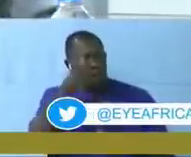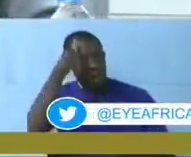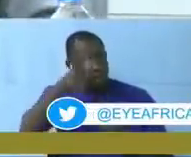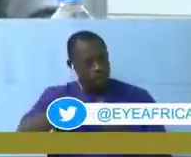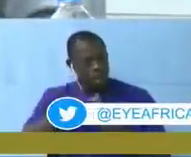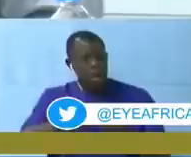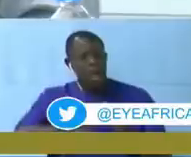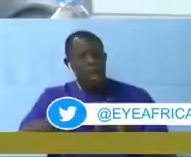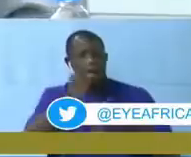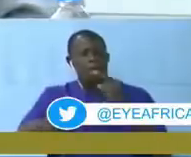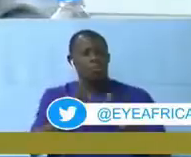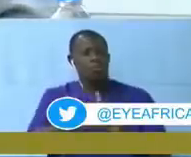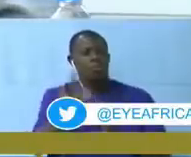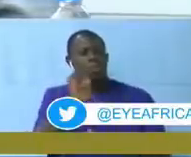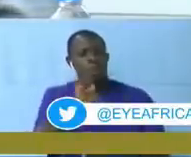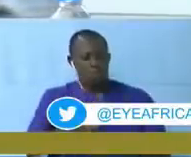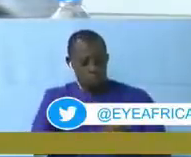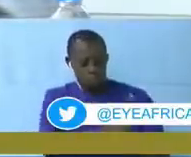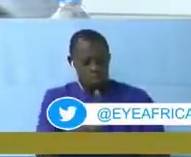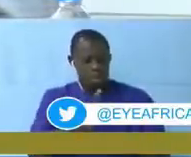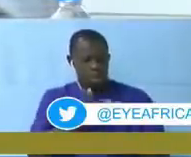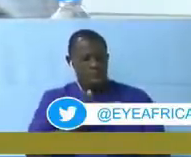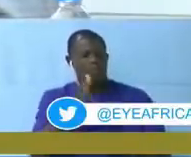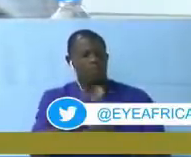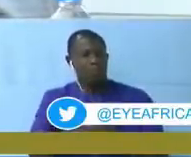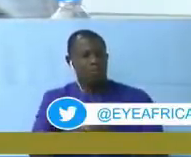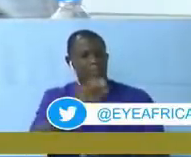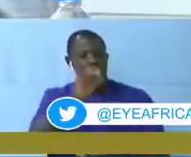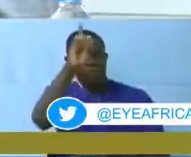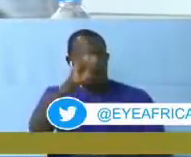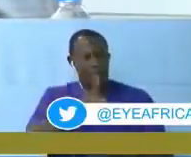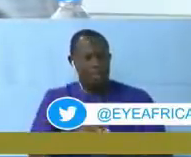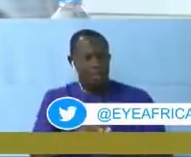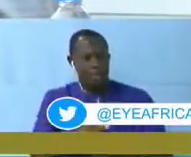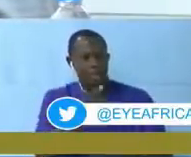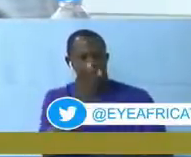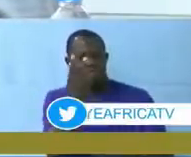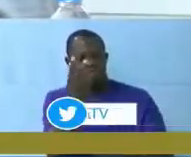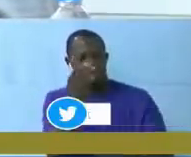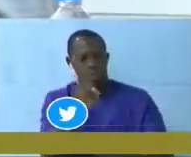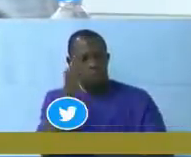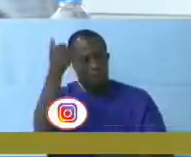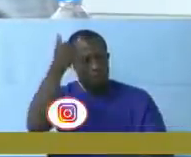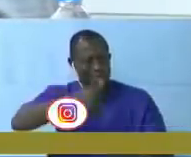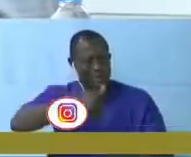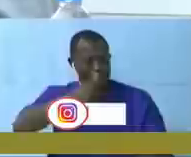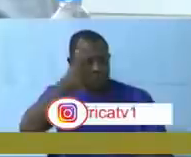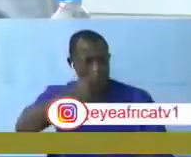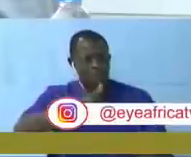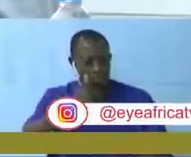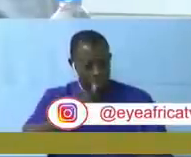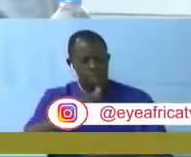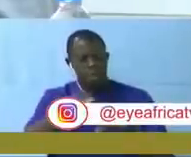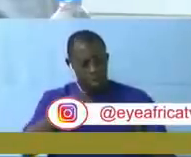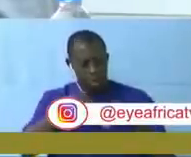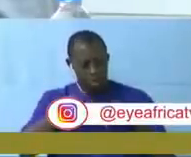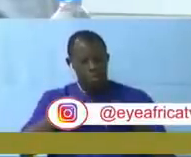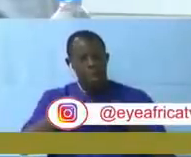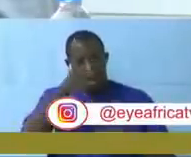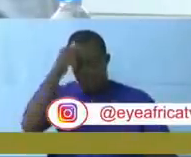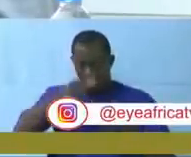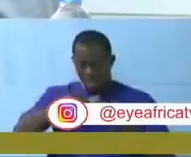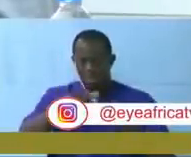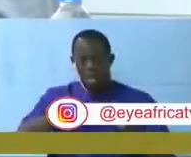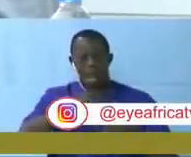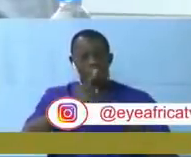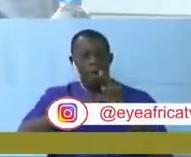we had by December 2016. Lool nak dana ci nanga ko nangule buñ baye xel